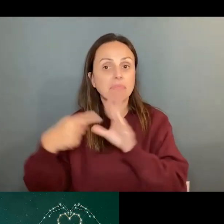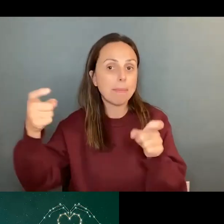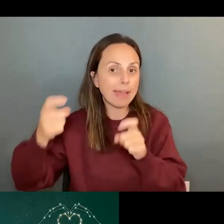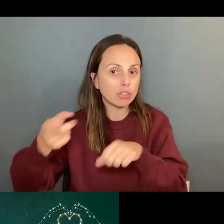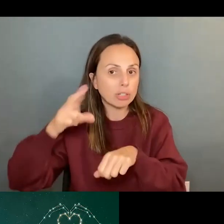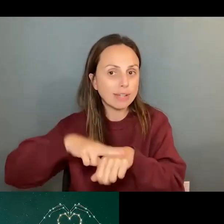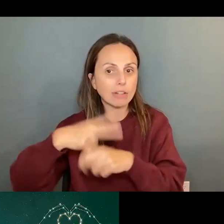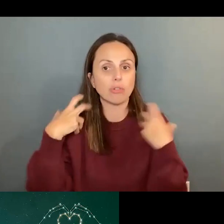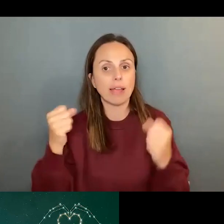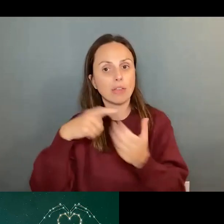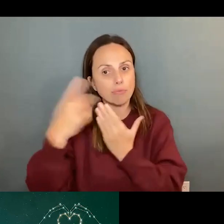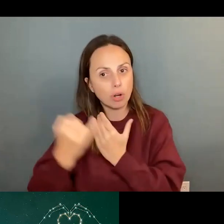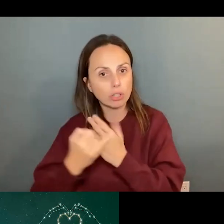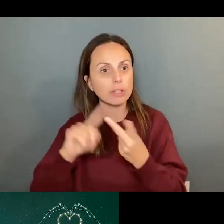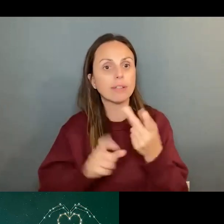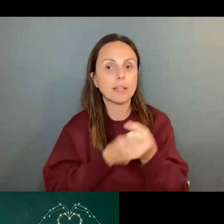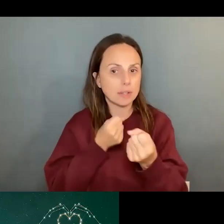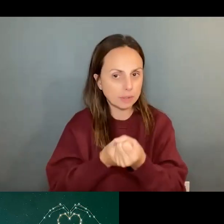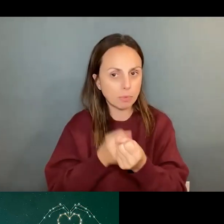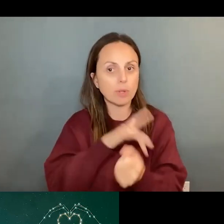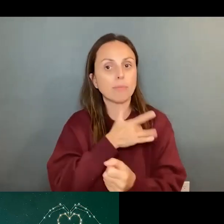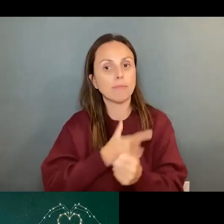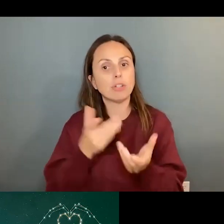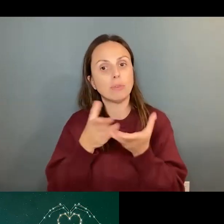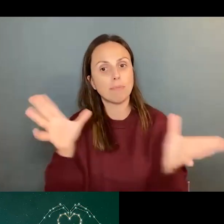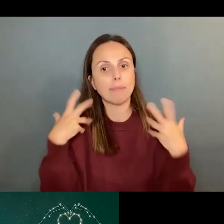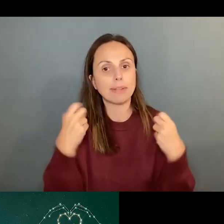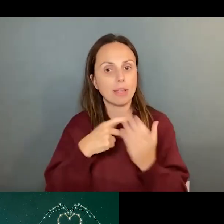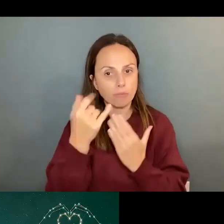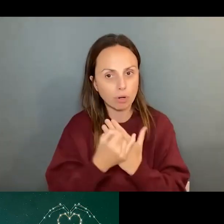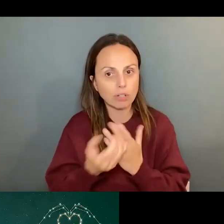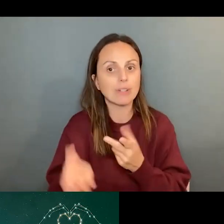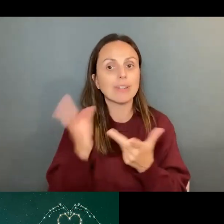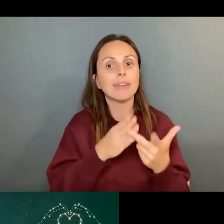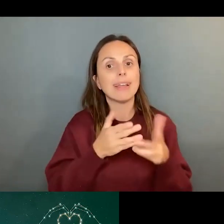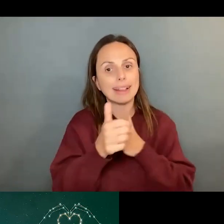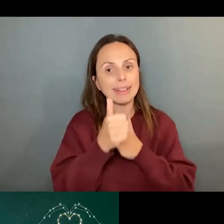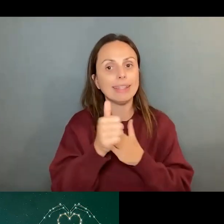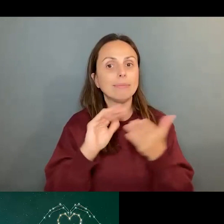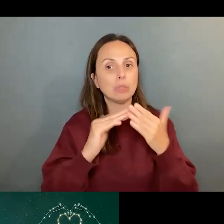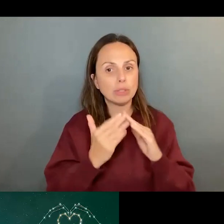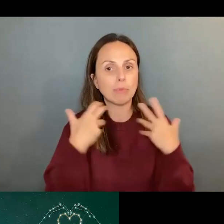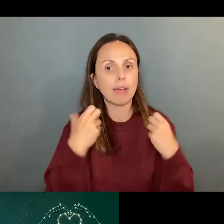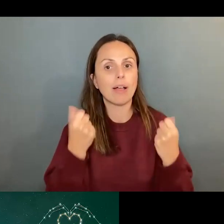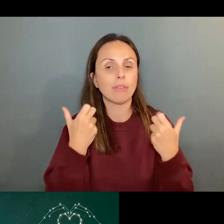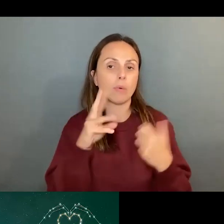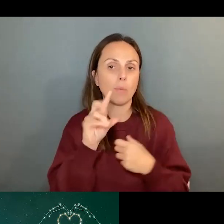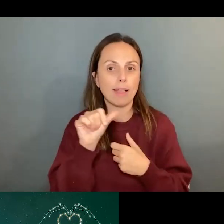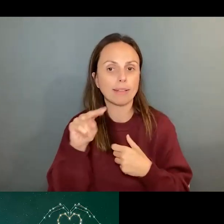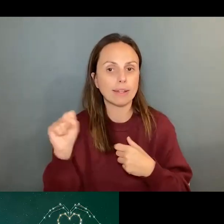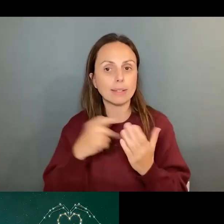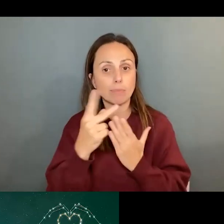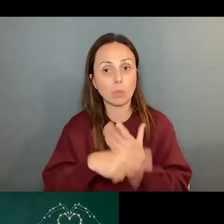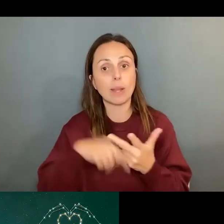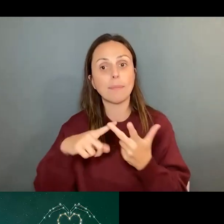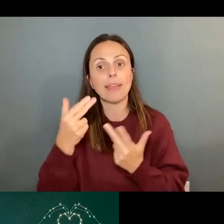national health projects to supporting a provincial public health project and to leading a municipal health and wellness program.